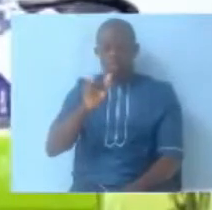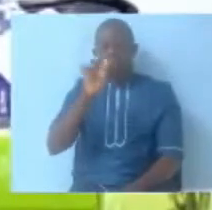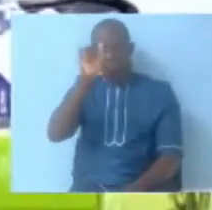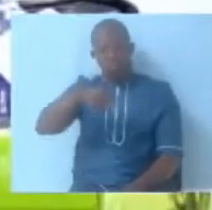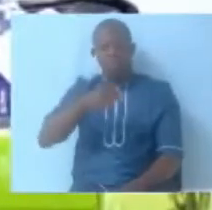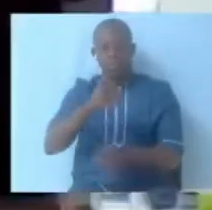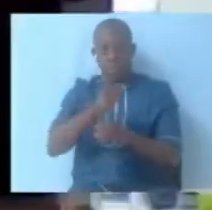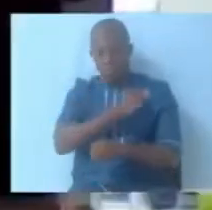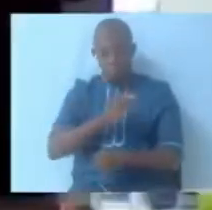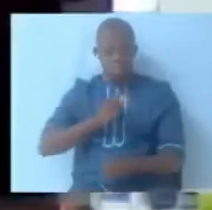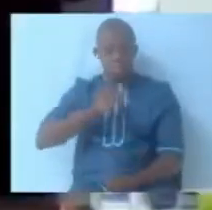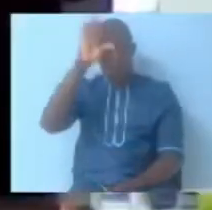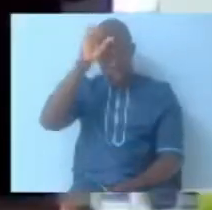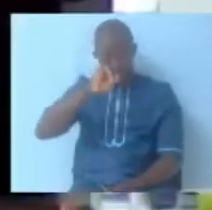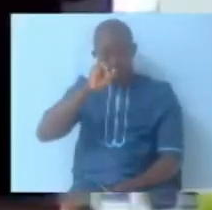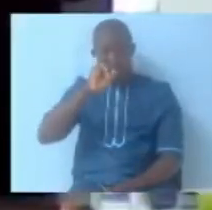on,